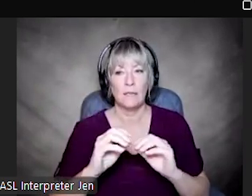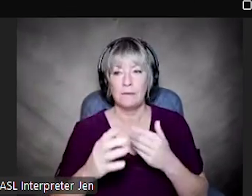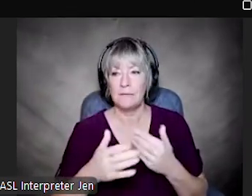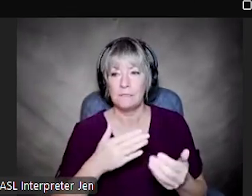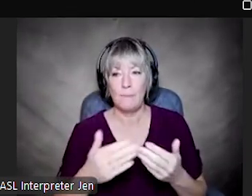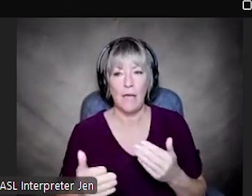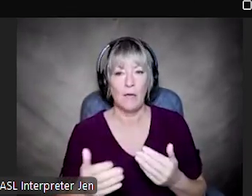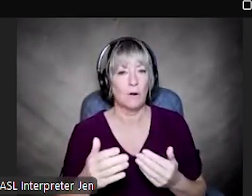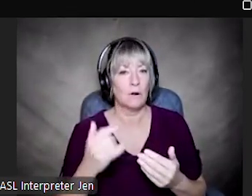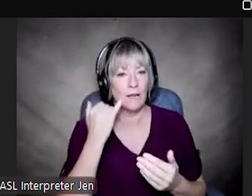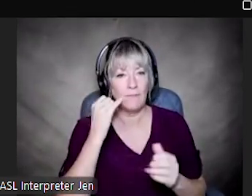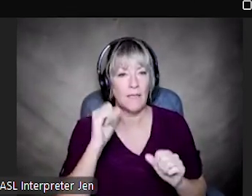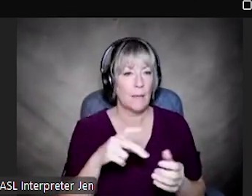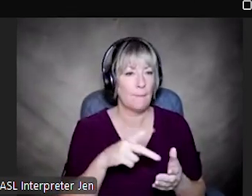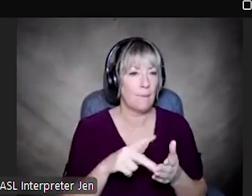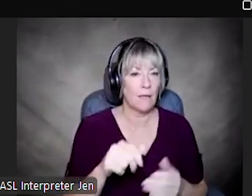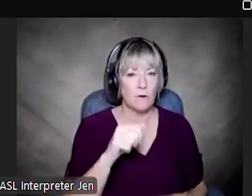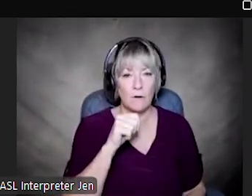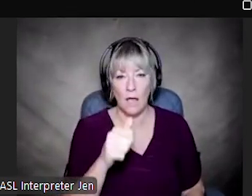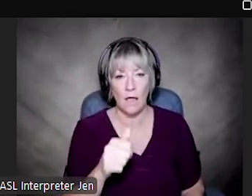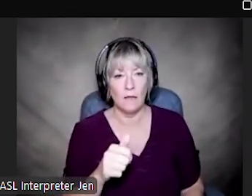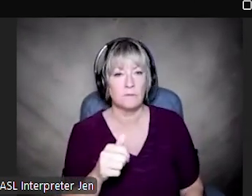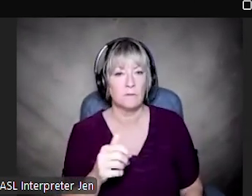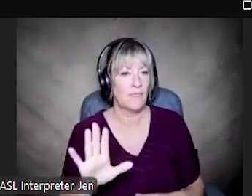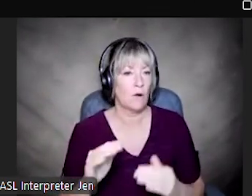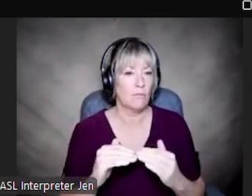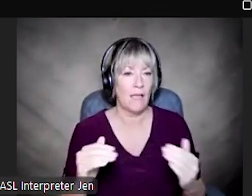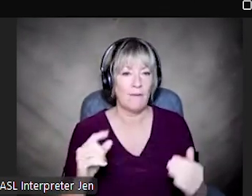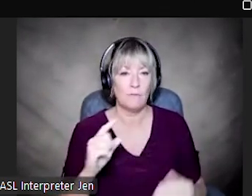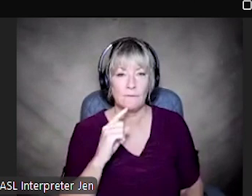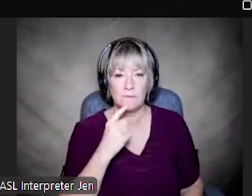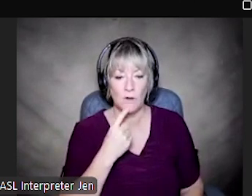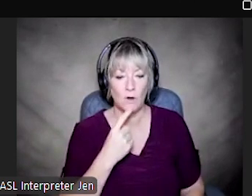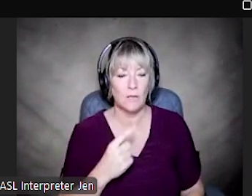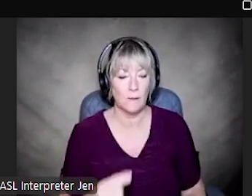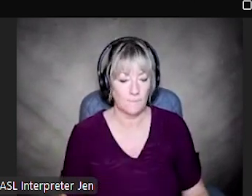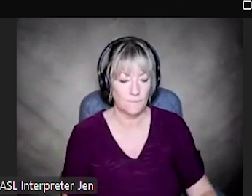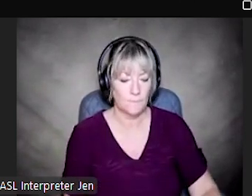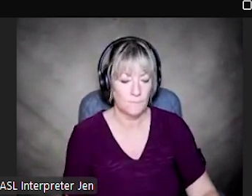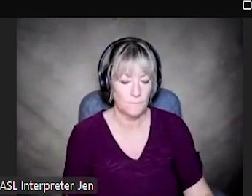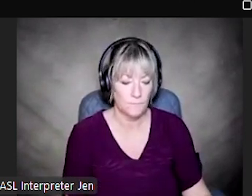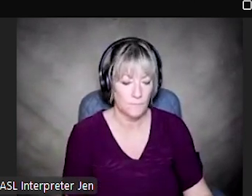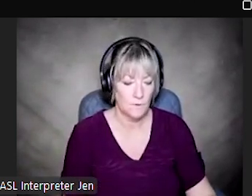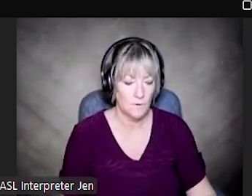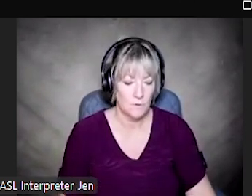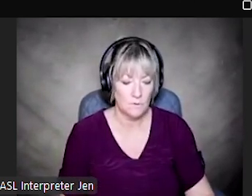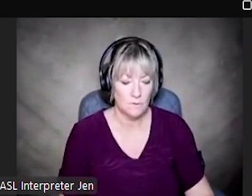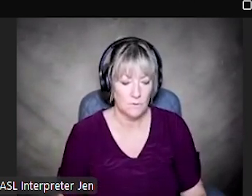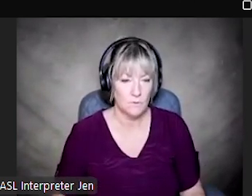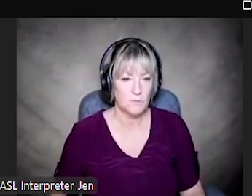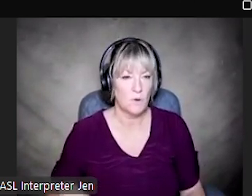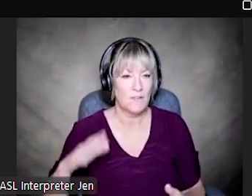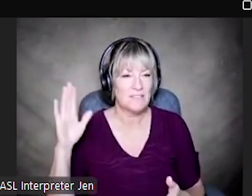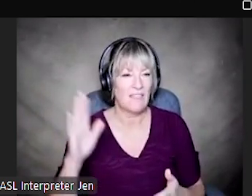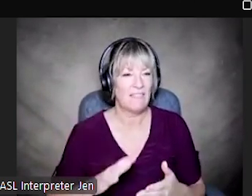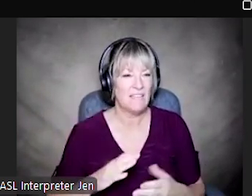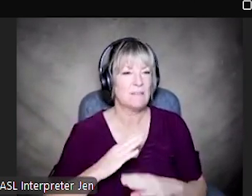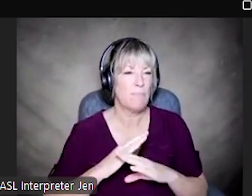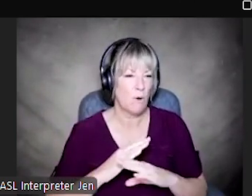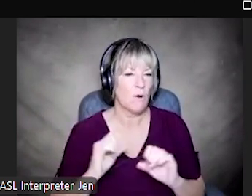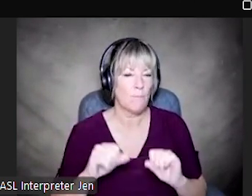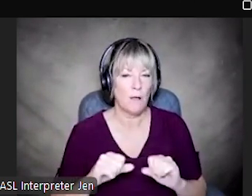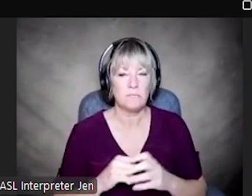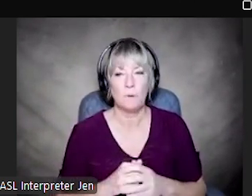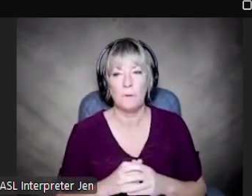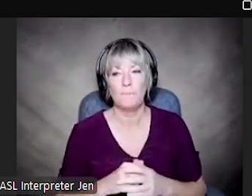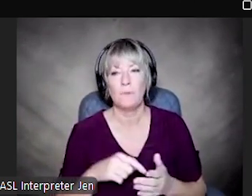to ability to pay or their whatever their level of acuity is. So it's about the lowest barrier possible. This is